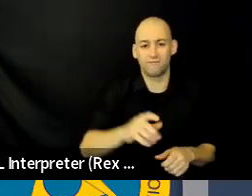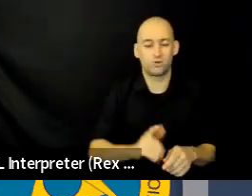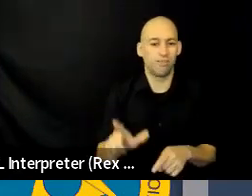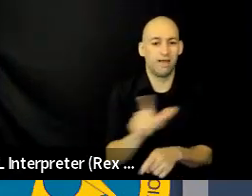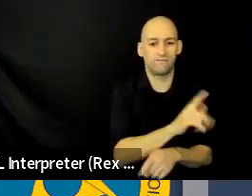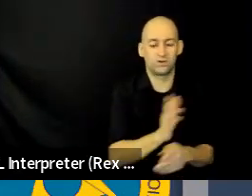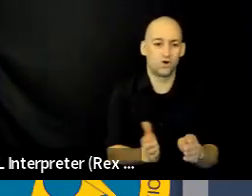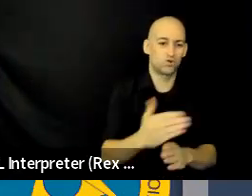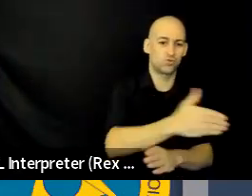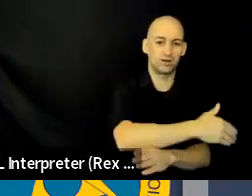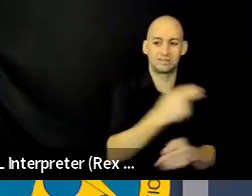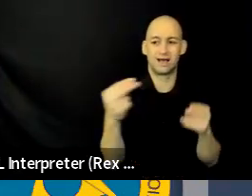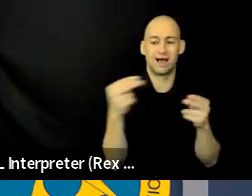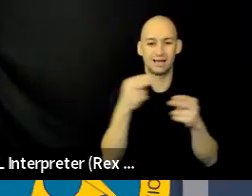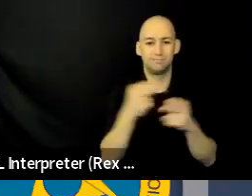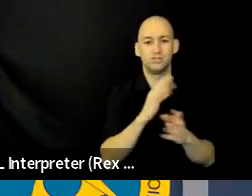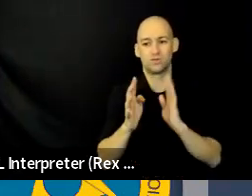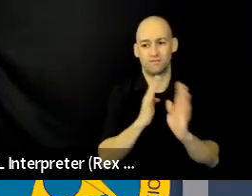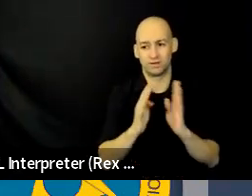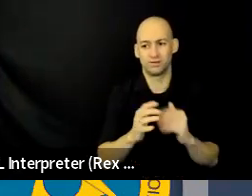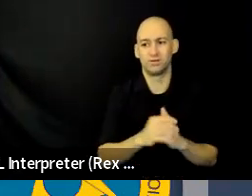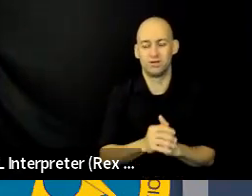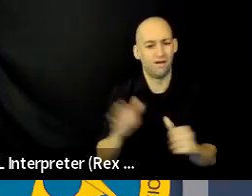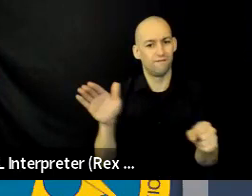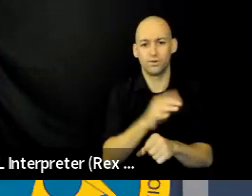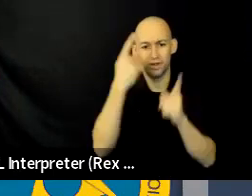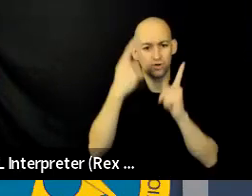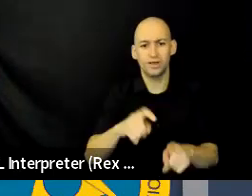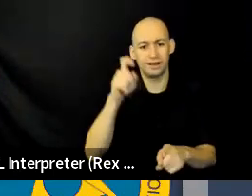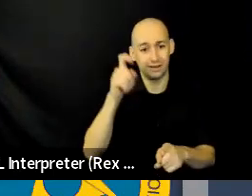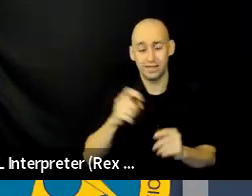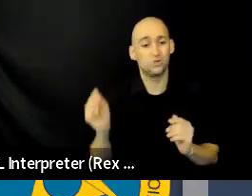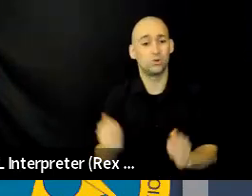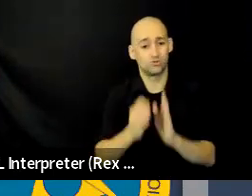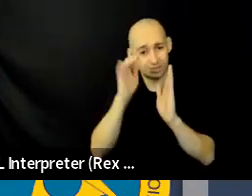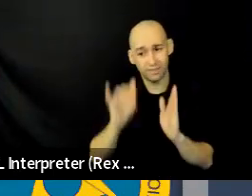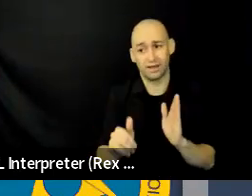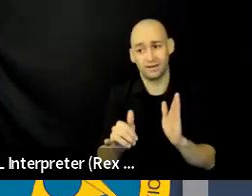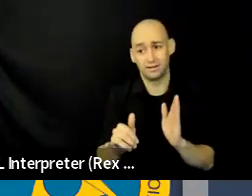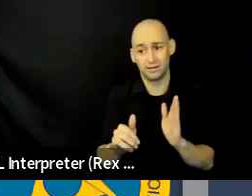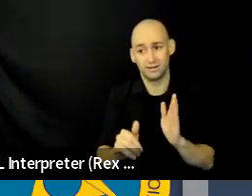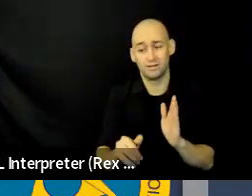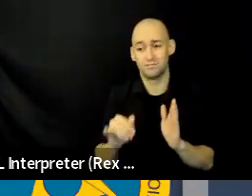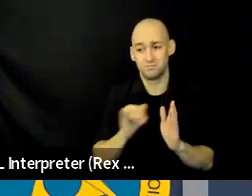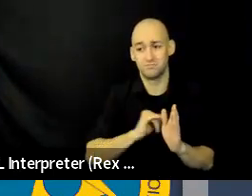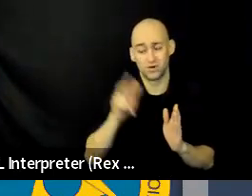We're in full agreement that that needs to be addressed. if I heard right,